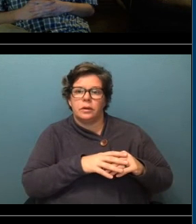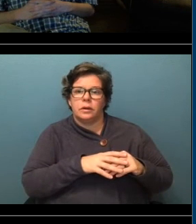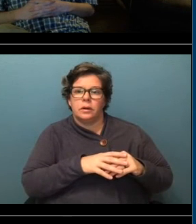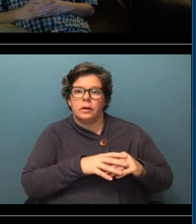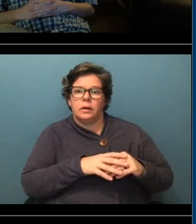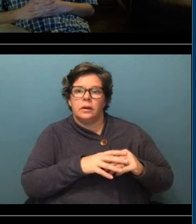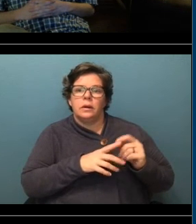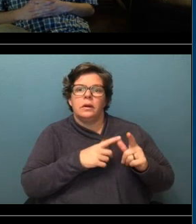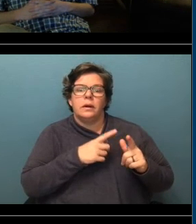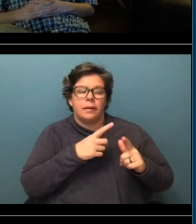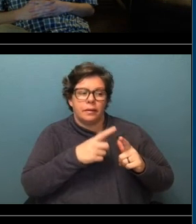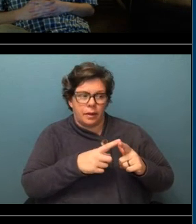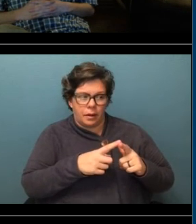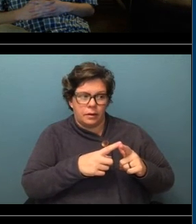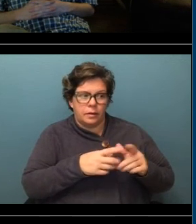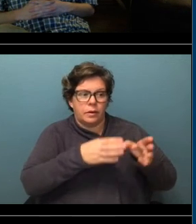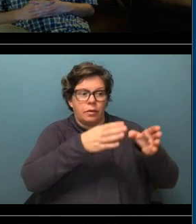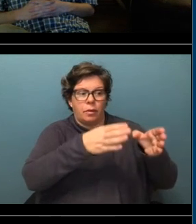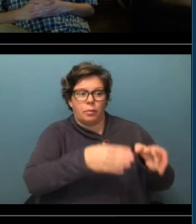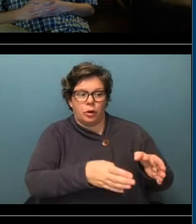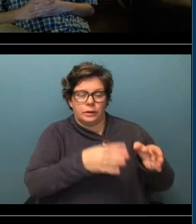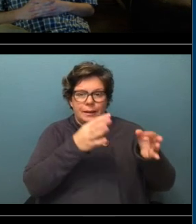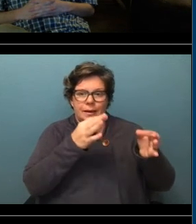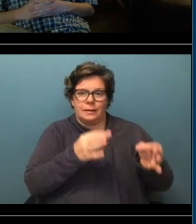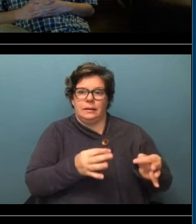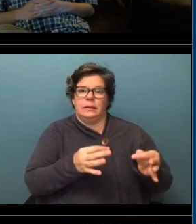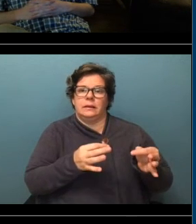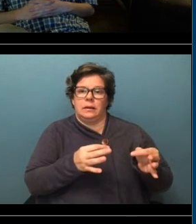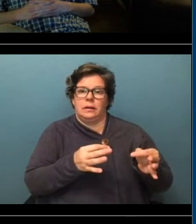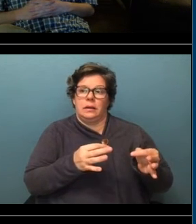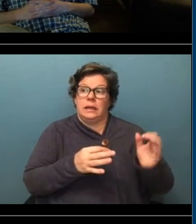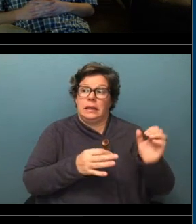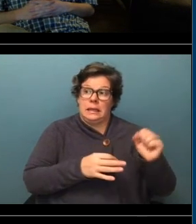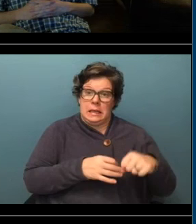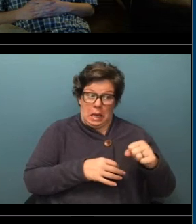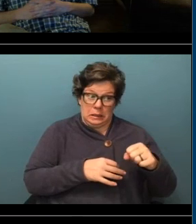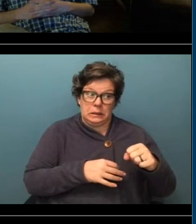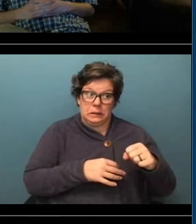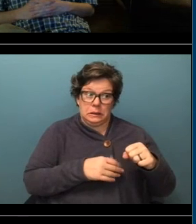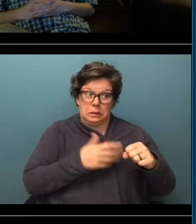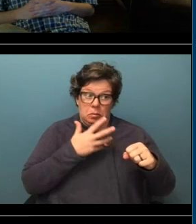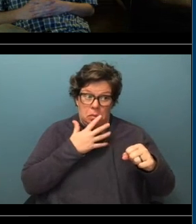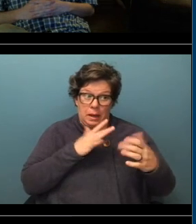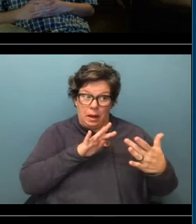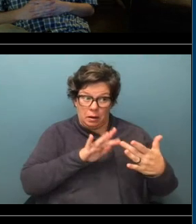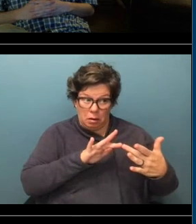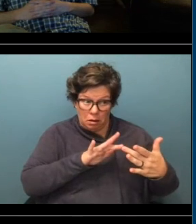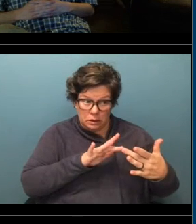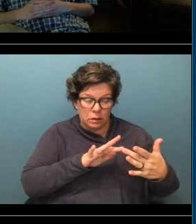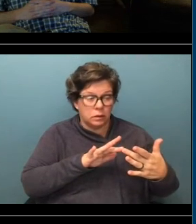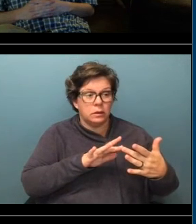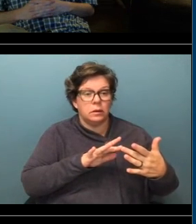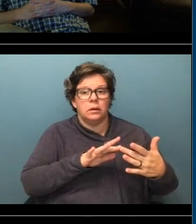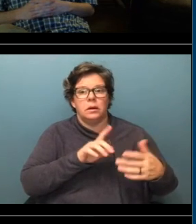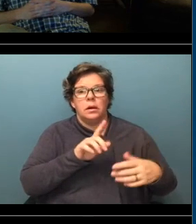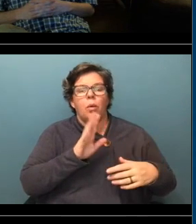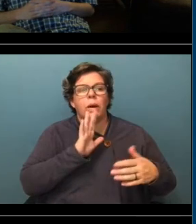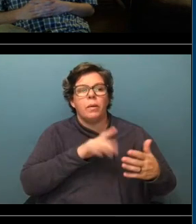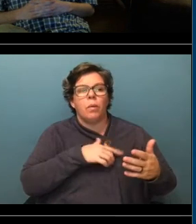that point, the individual chooses to say yes to having us do a follow-up call with them within